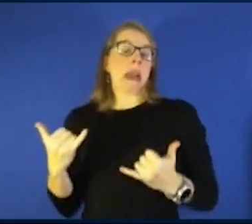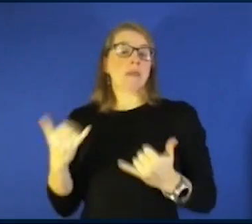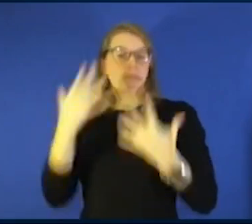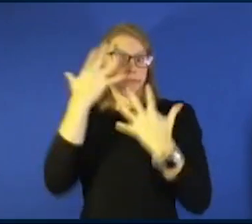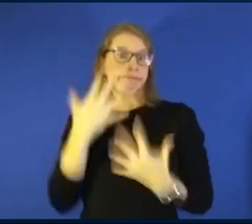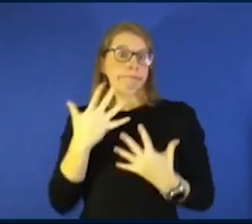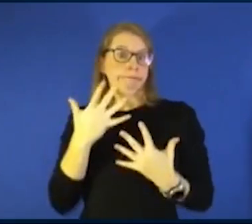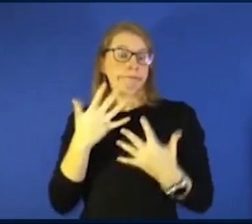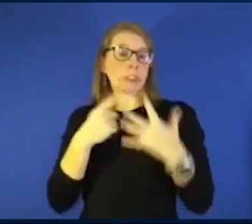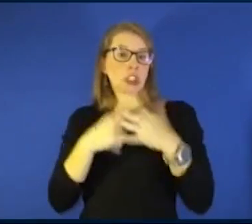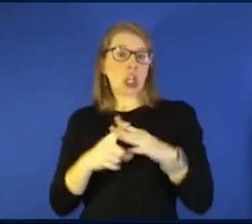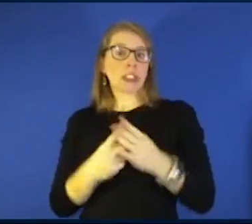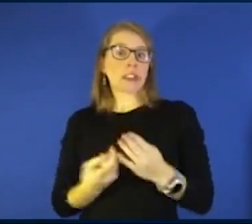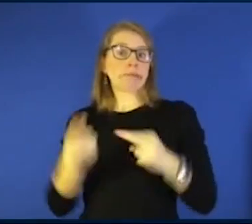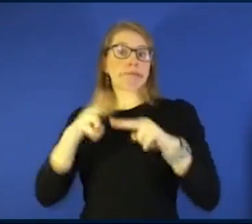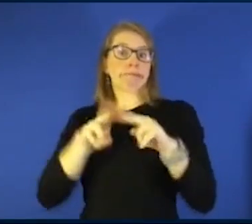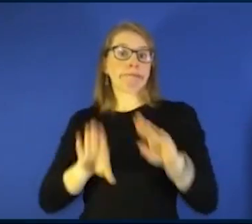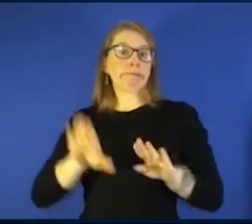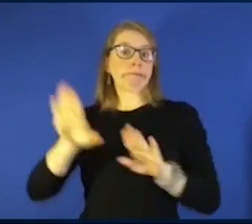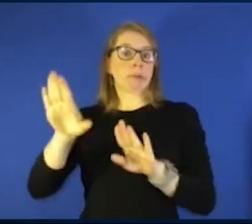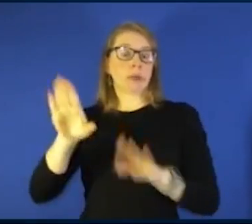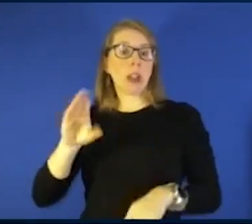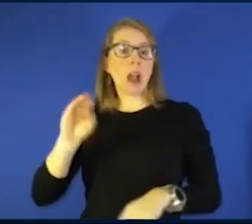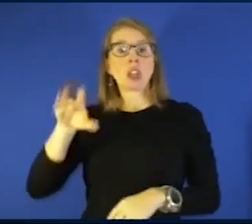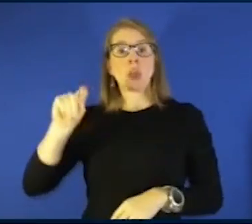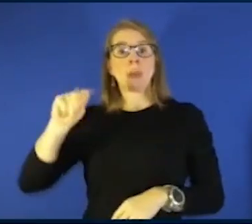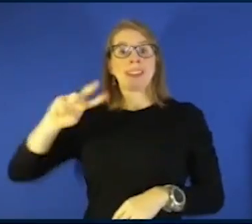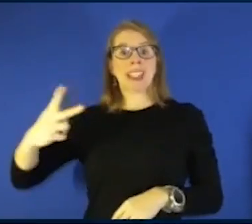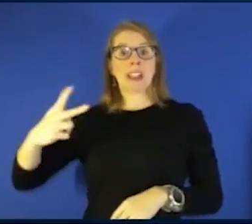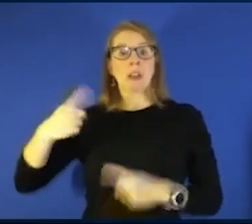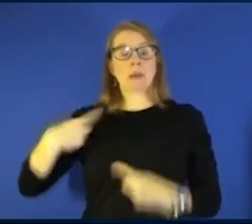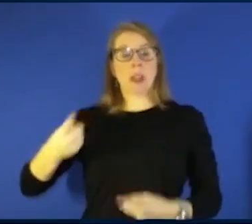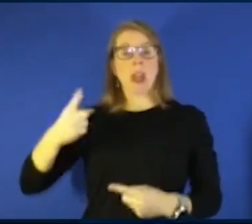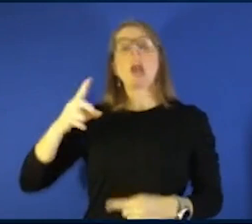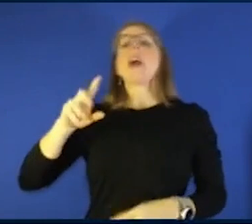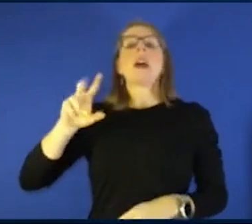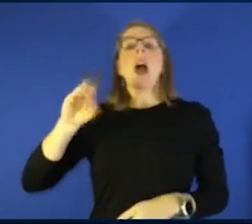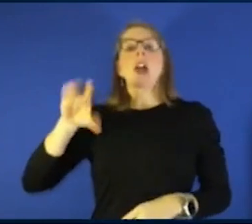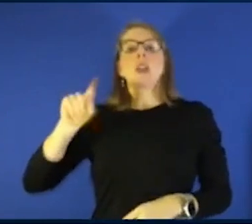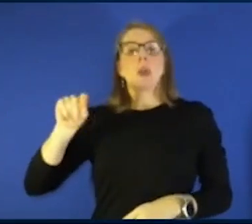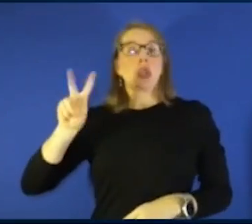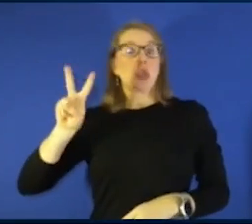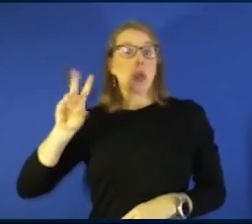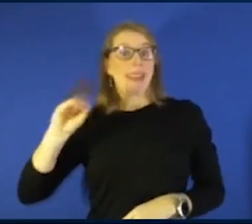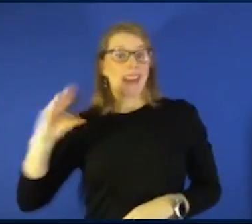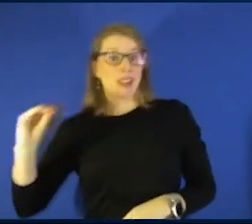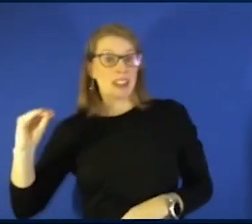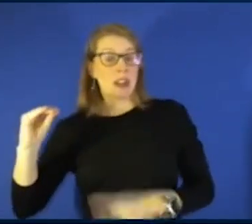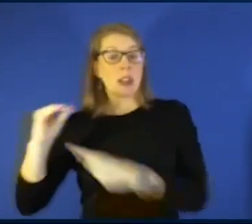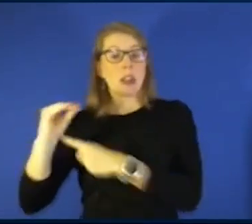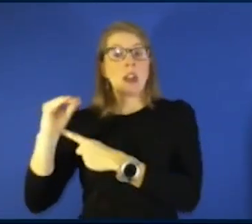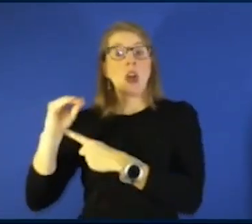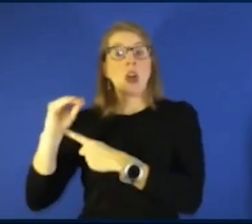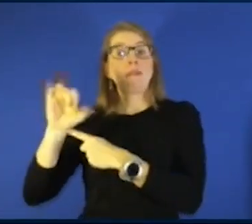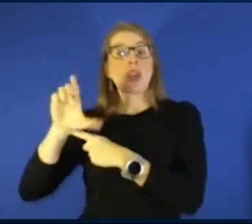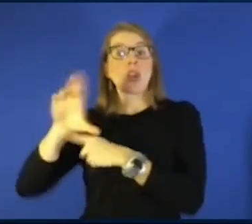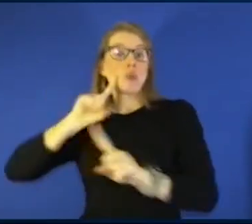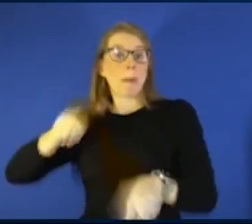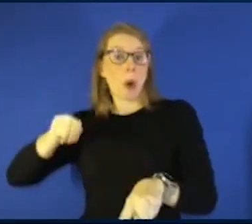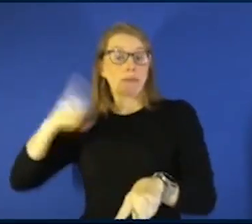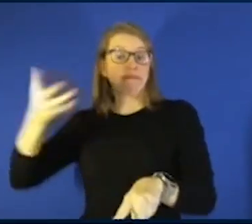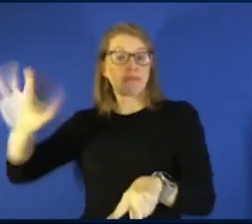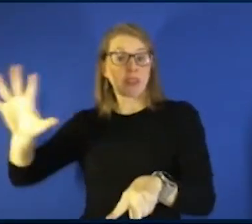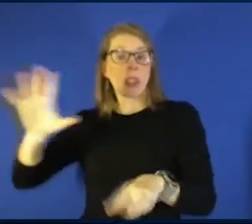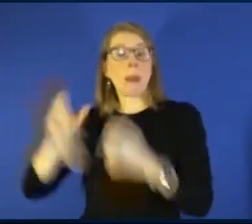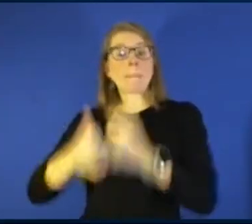to rise. Since October 2nd, 2,000 cases of the flu have been reported. Most of those cases are